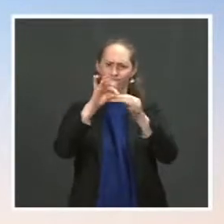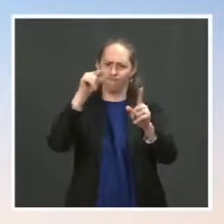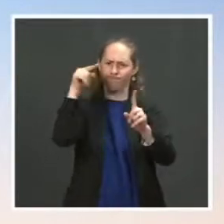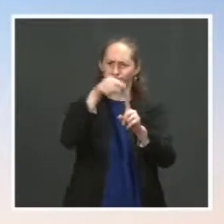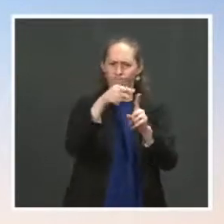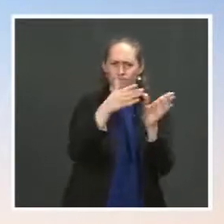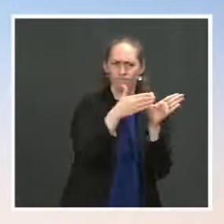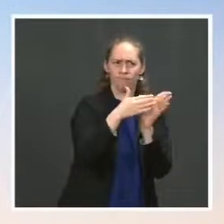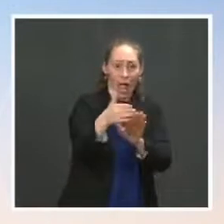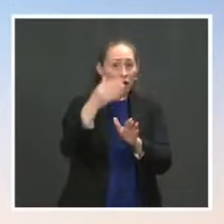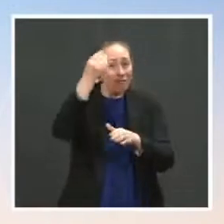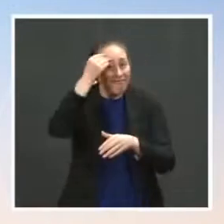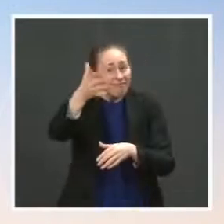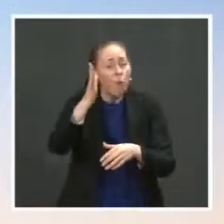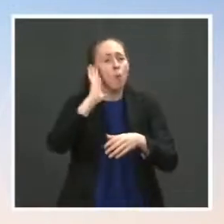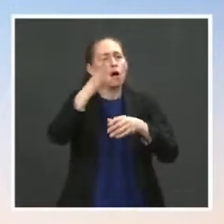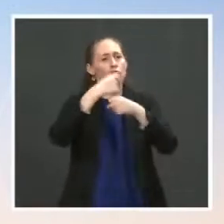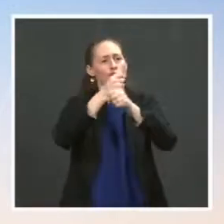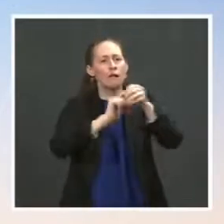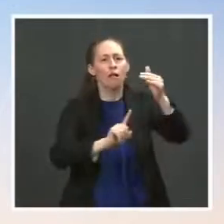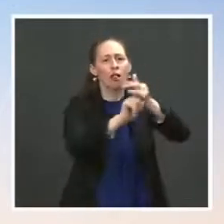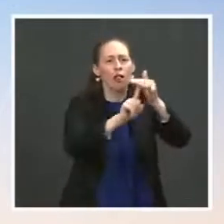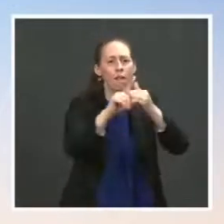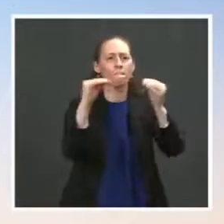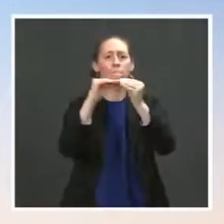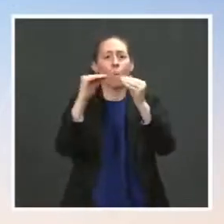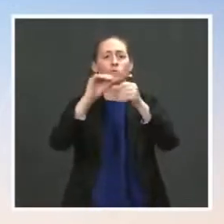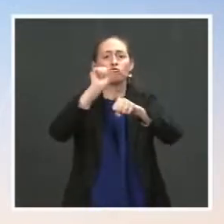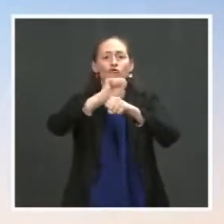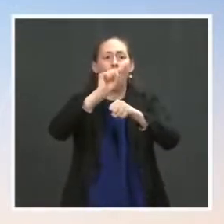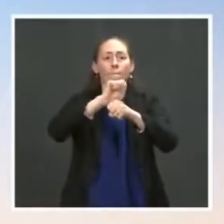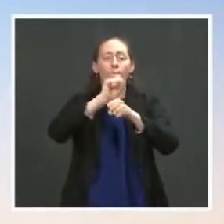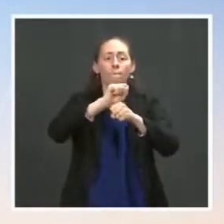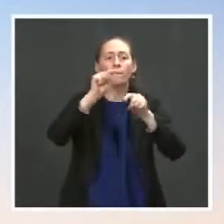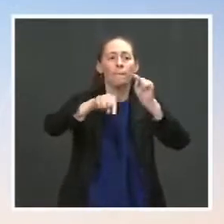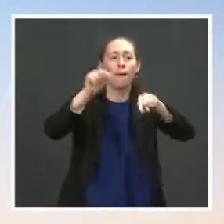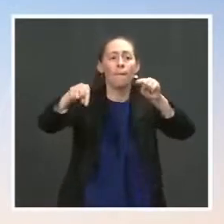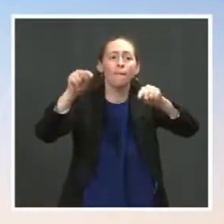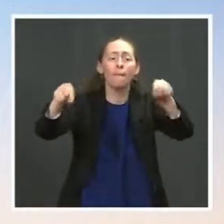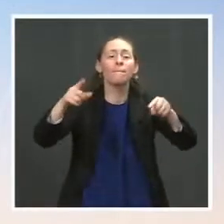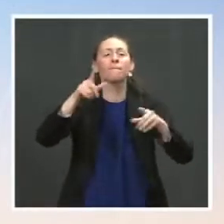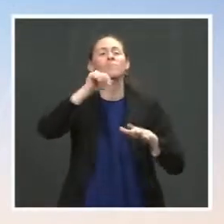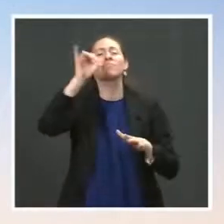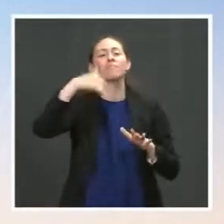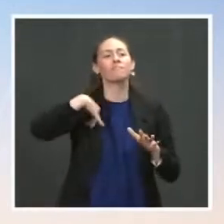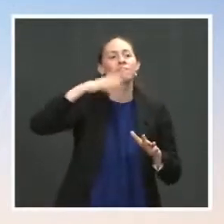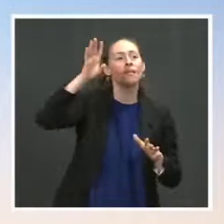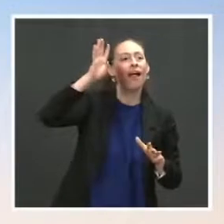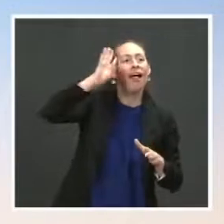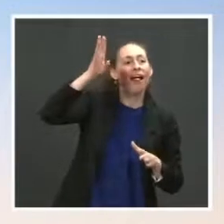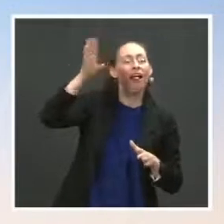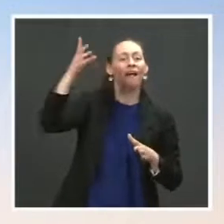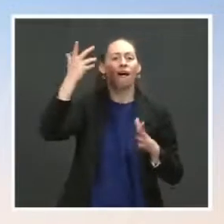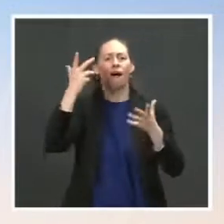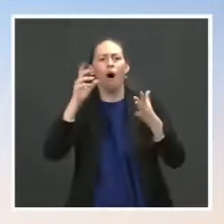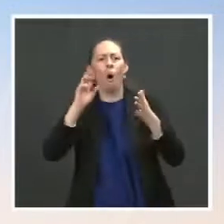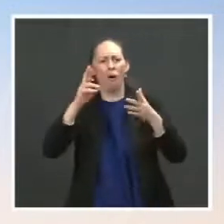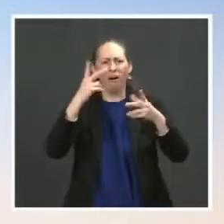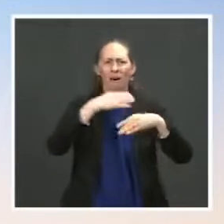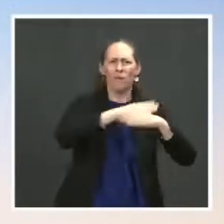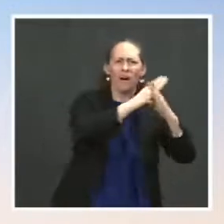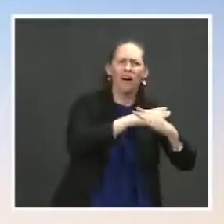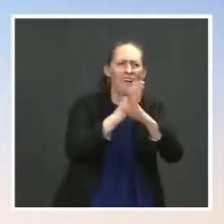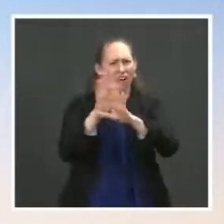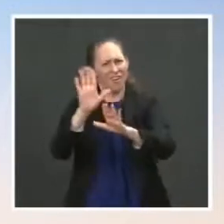They are not mysterious or overly futuristic or inaccessible. We are going to need workers who are good